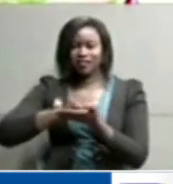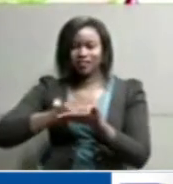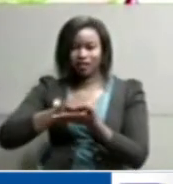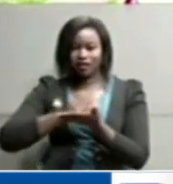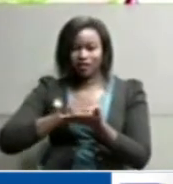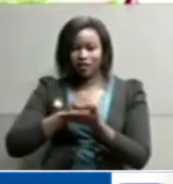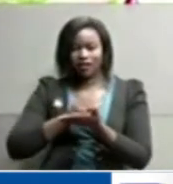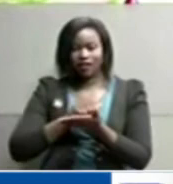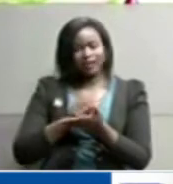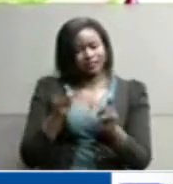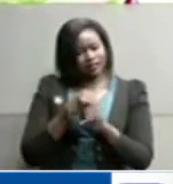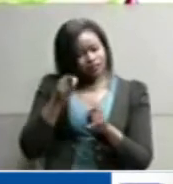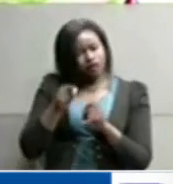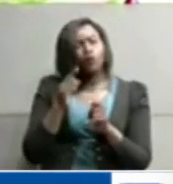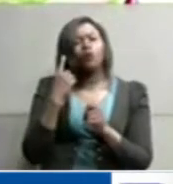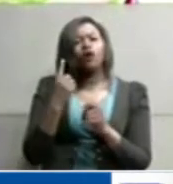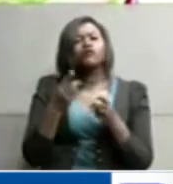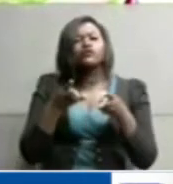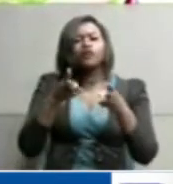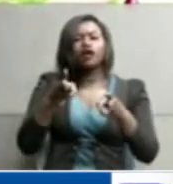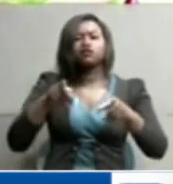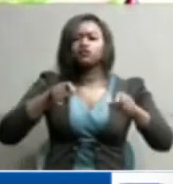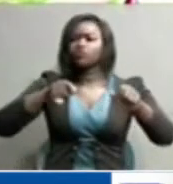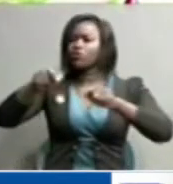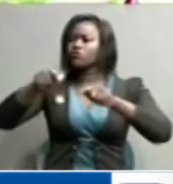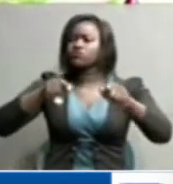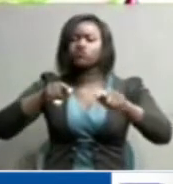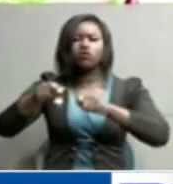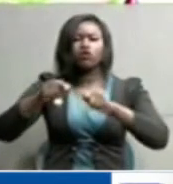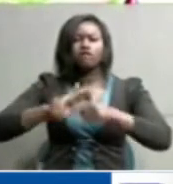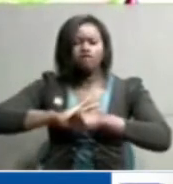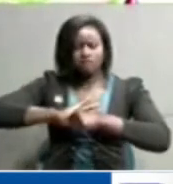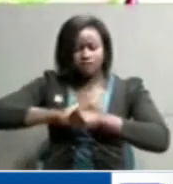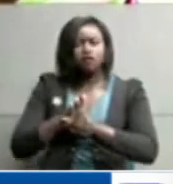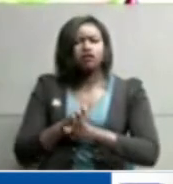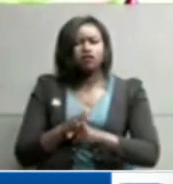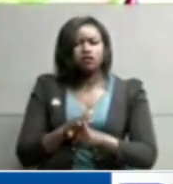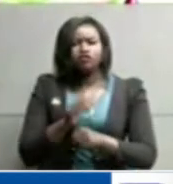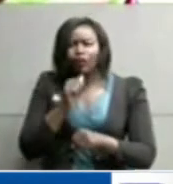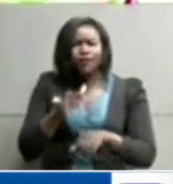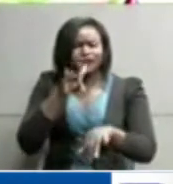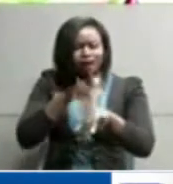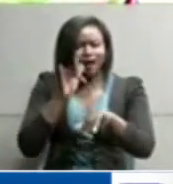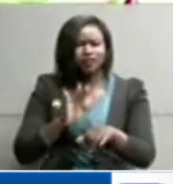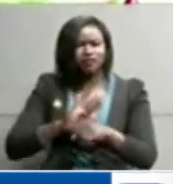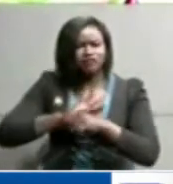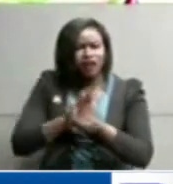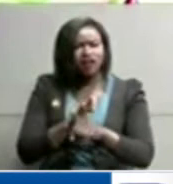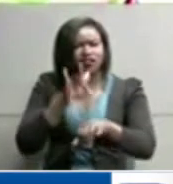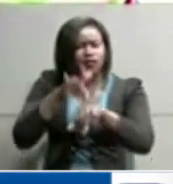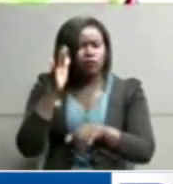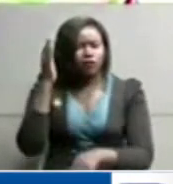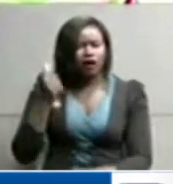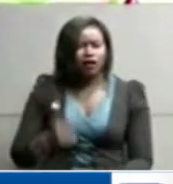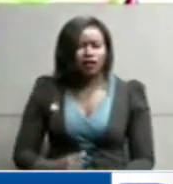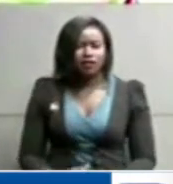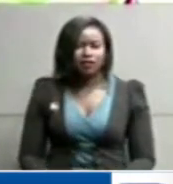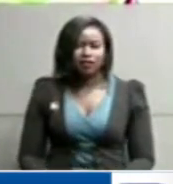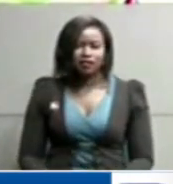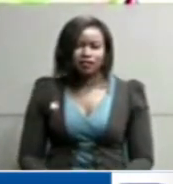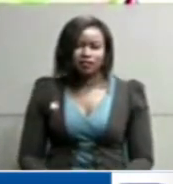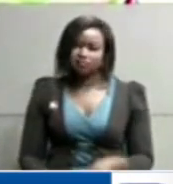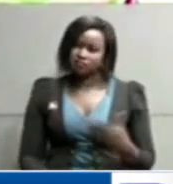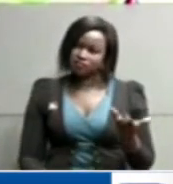And this is one of establishing dominion over this virus. Don't touch it. Why do you touch it?